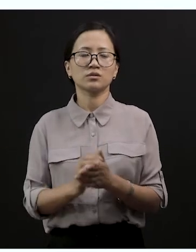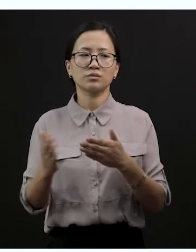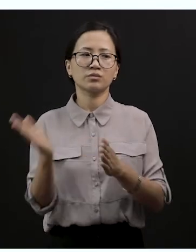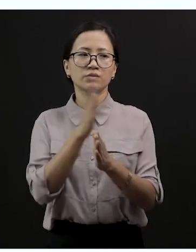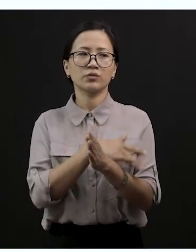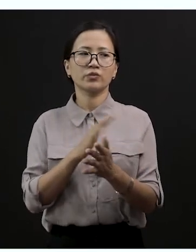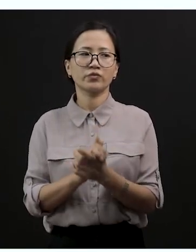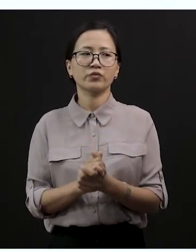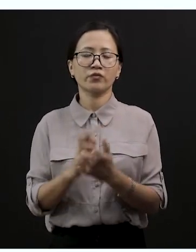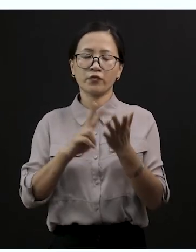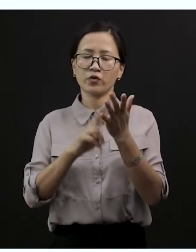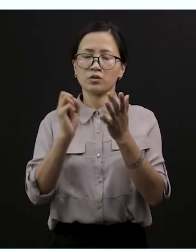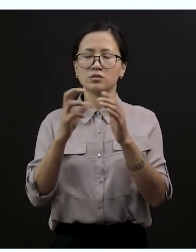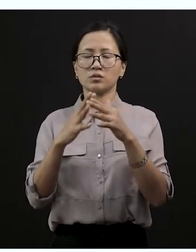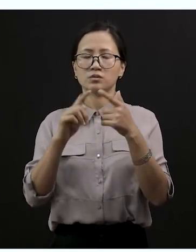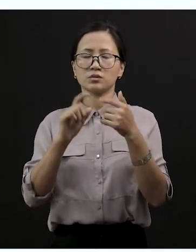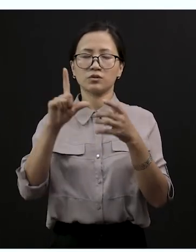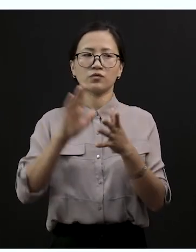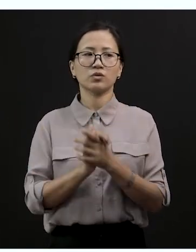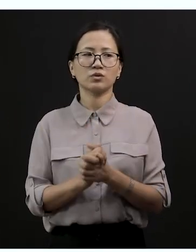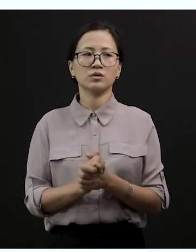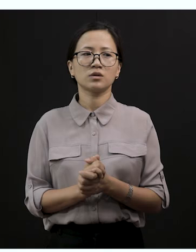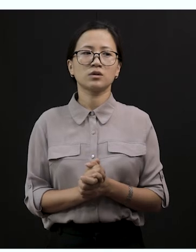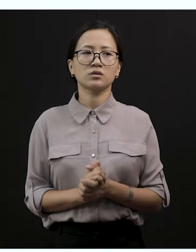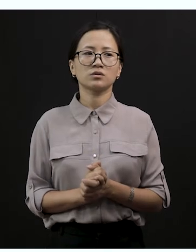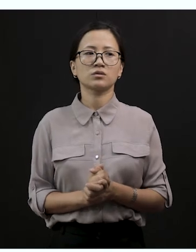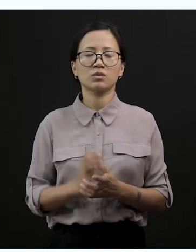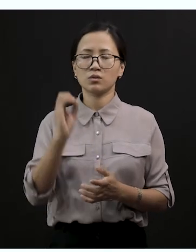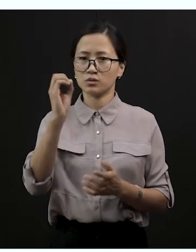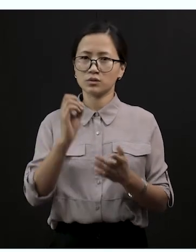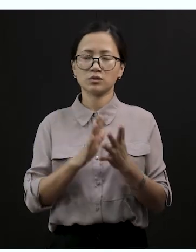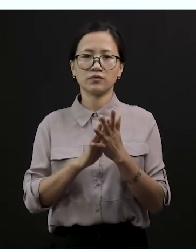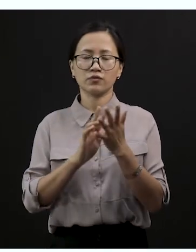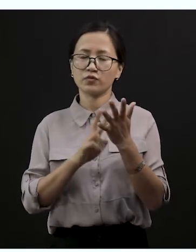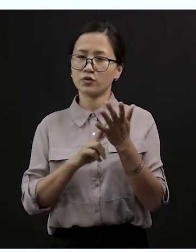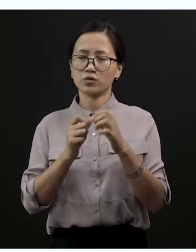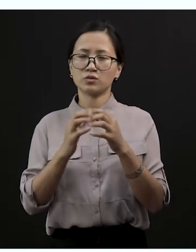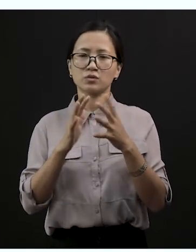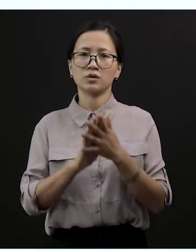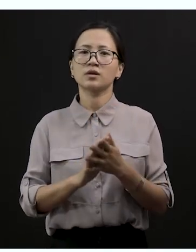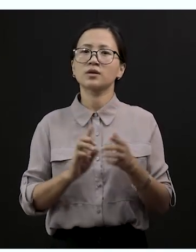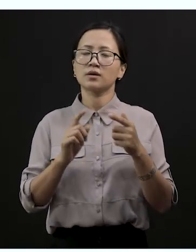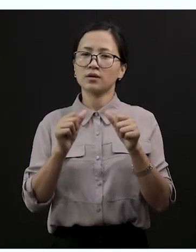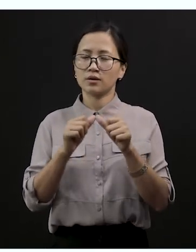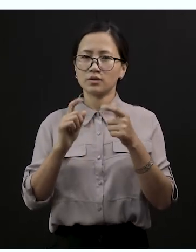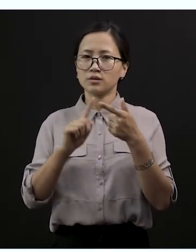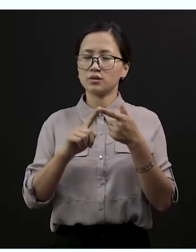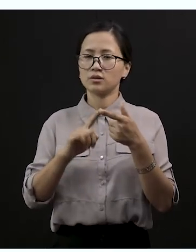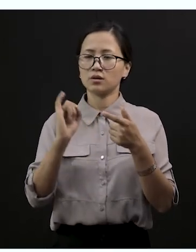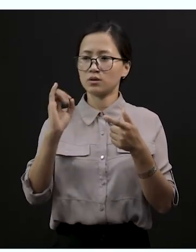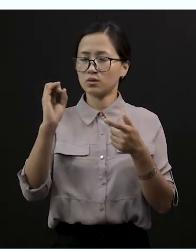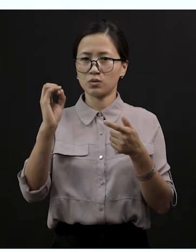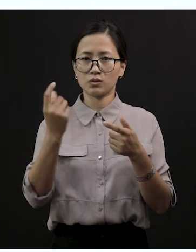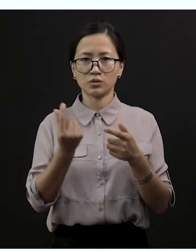it, that means there is another vowel. O is a vowel, right? Vowels are A, E, I, O, U, and